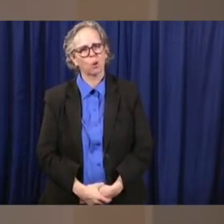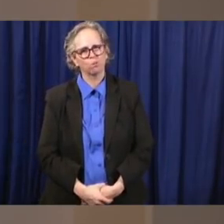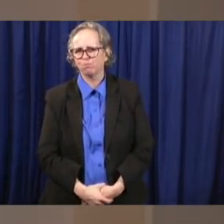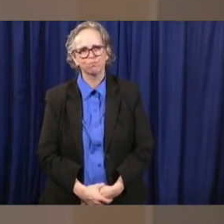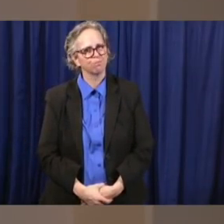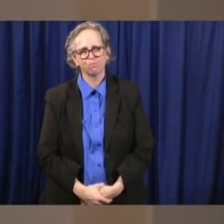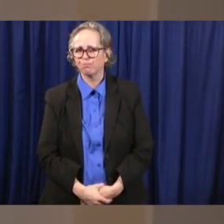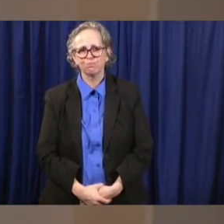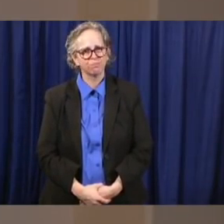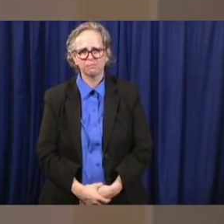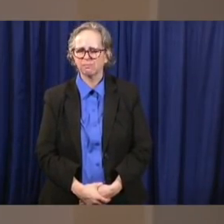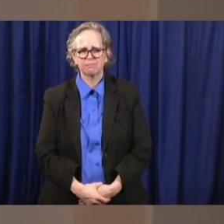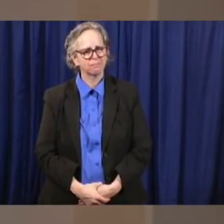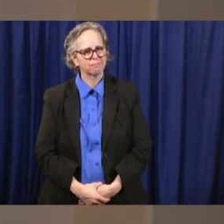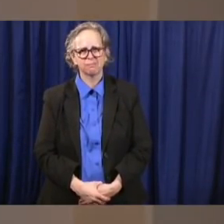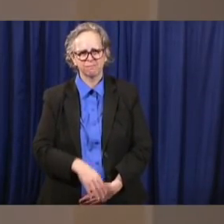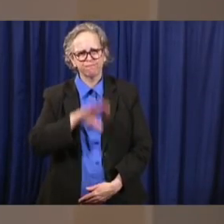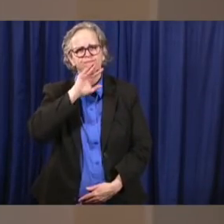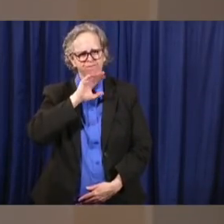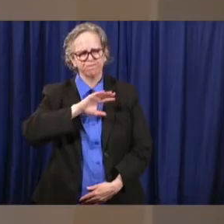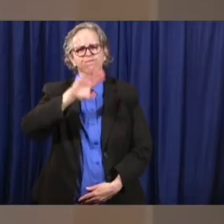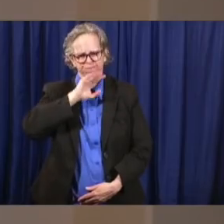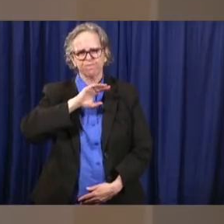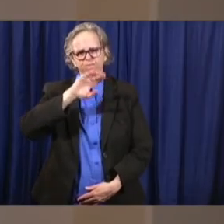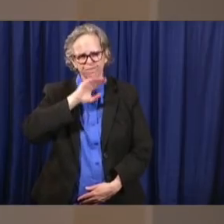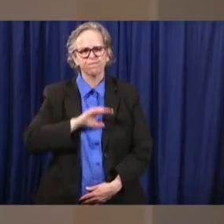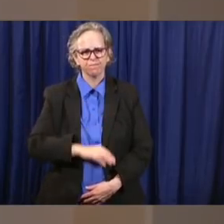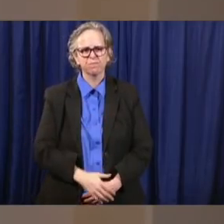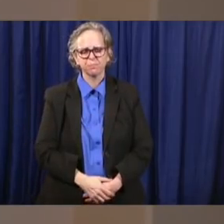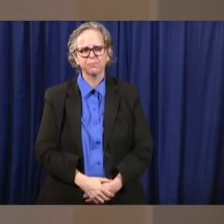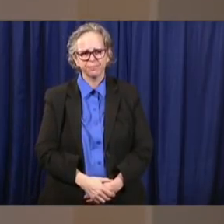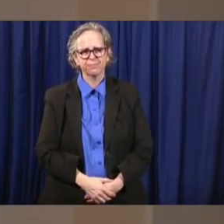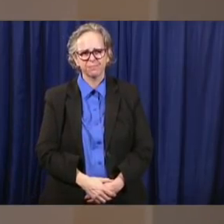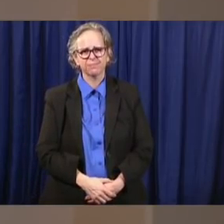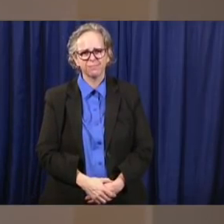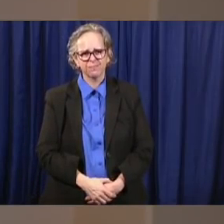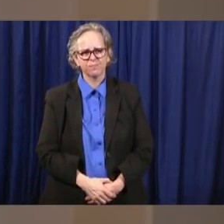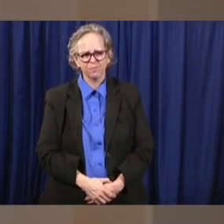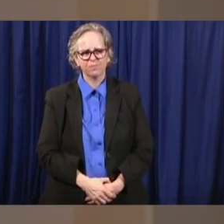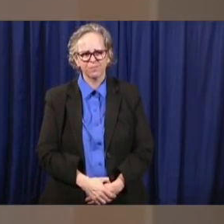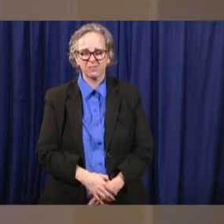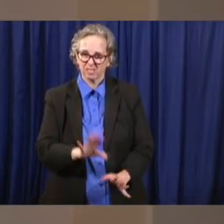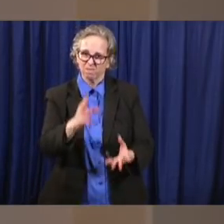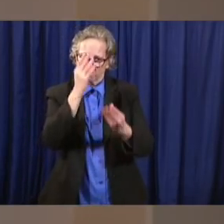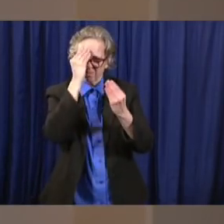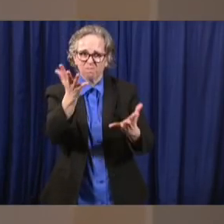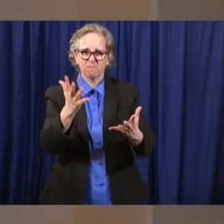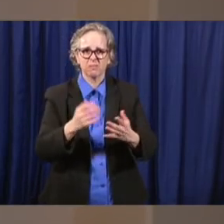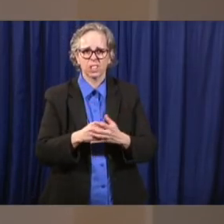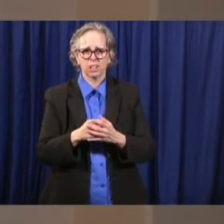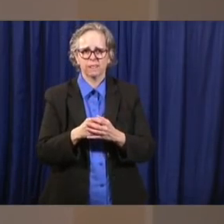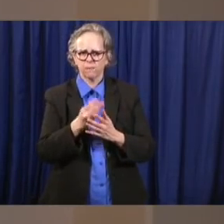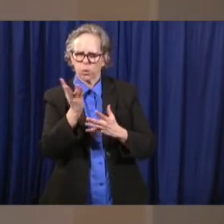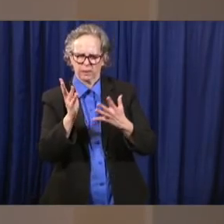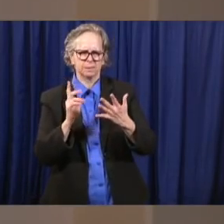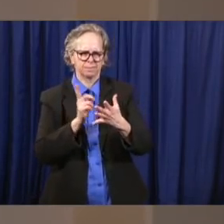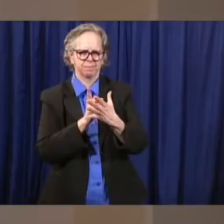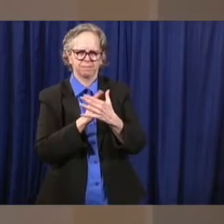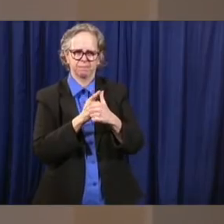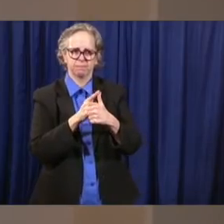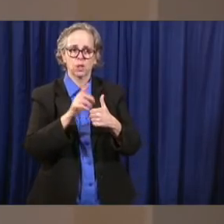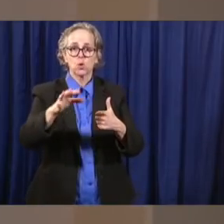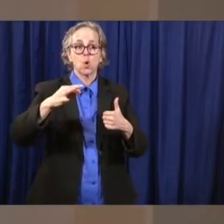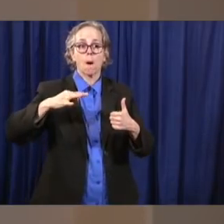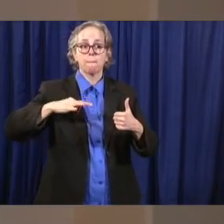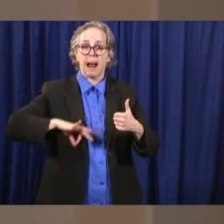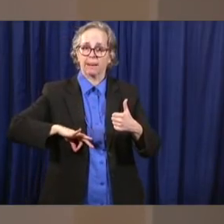so what I can say to them right now is that, one, their benefits will be backdated to the